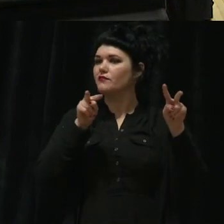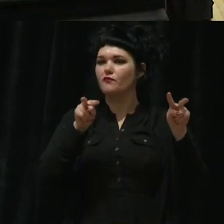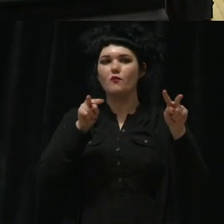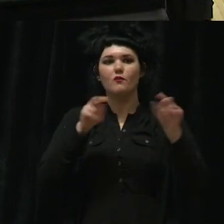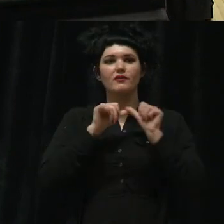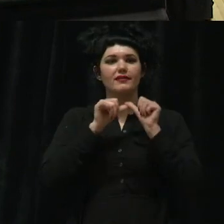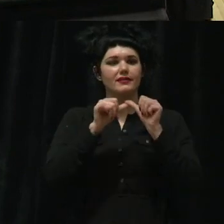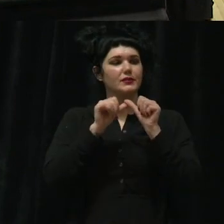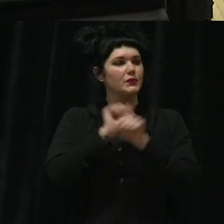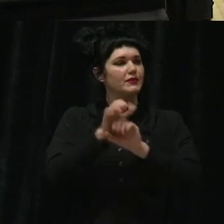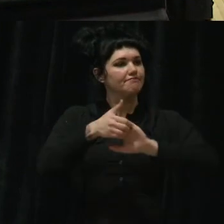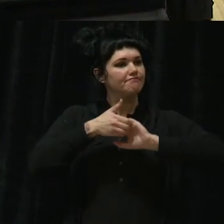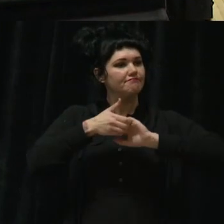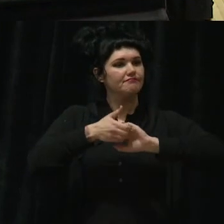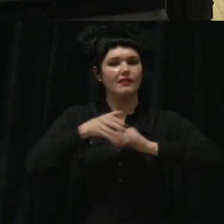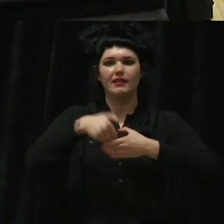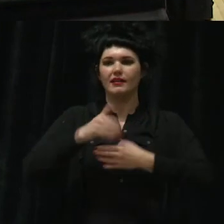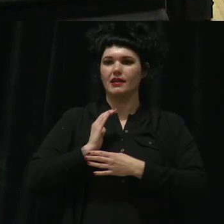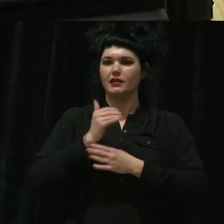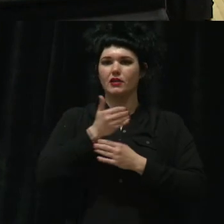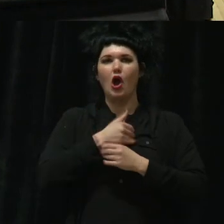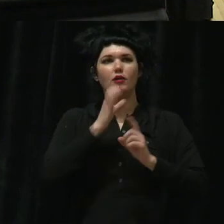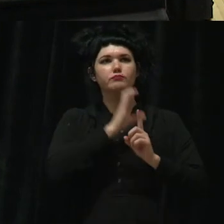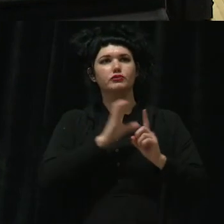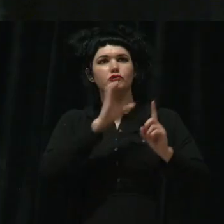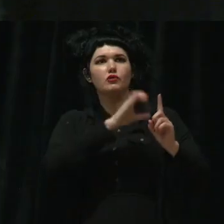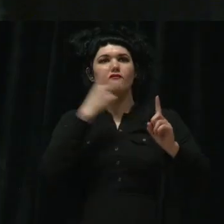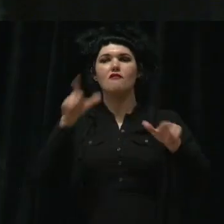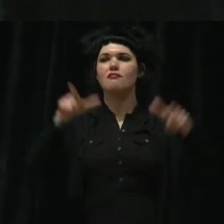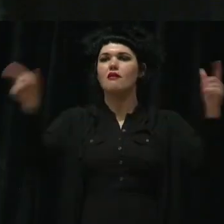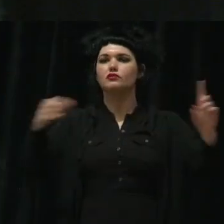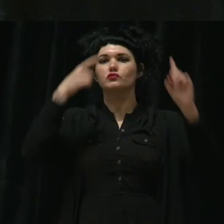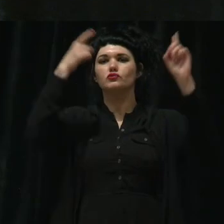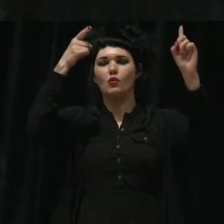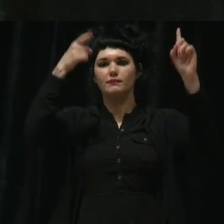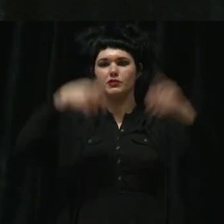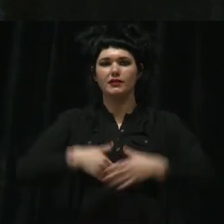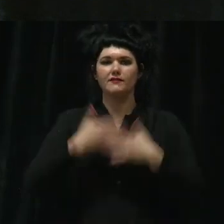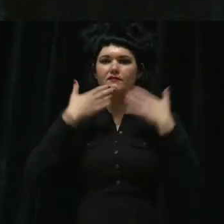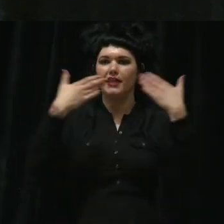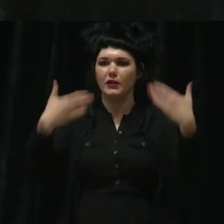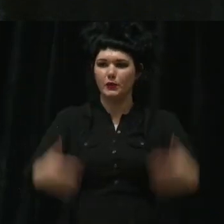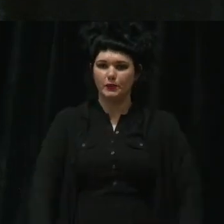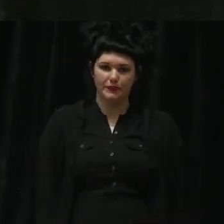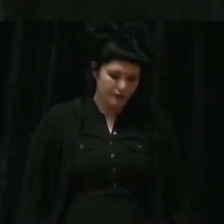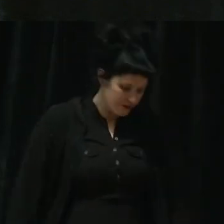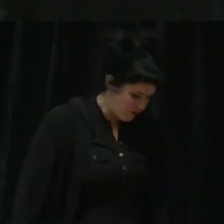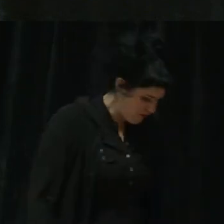continuing with you in our pursuit of our larger goal and objective. Thank you.